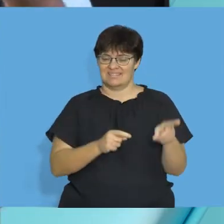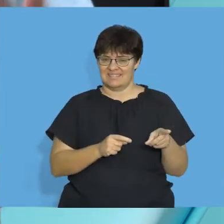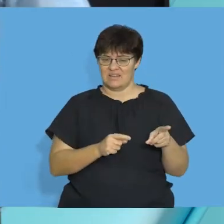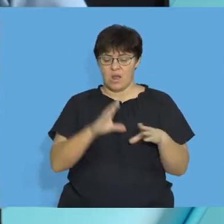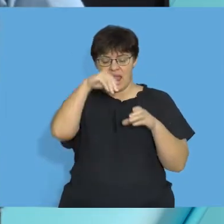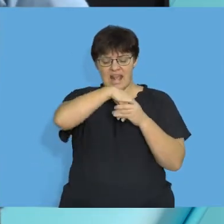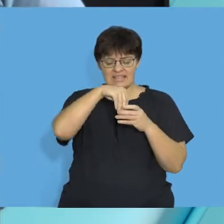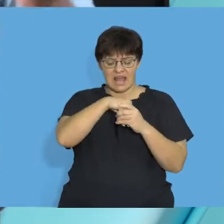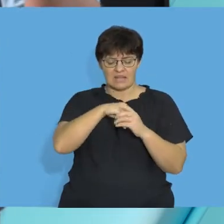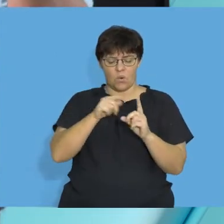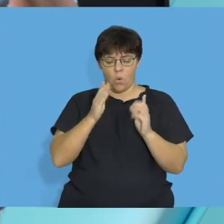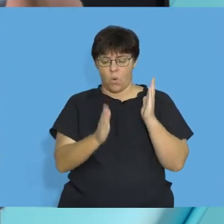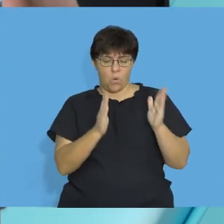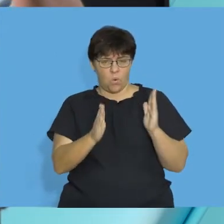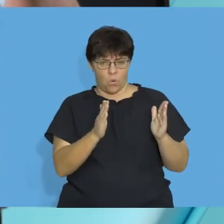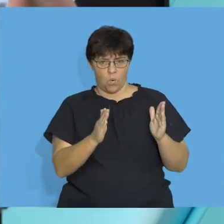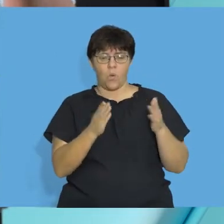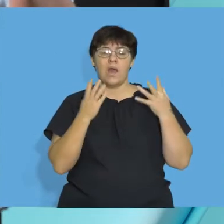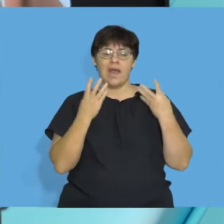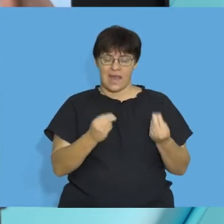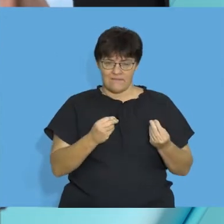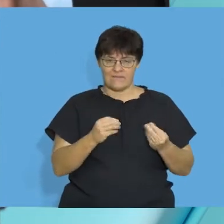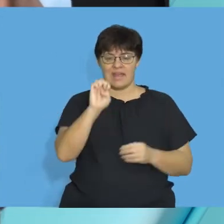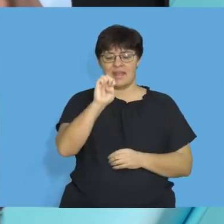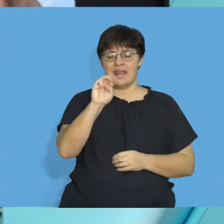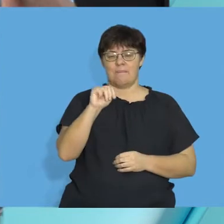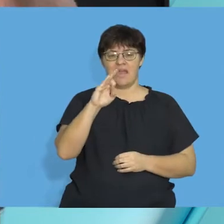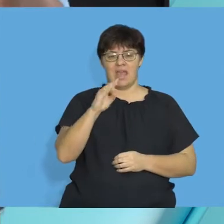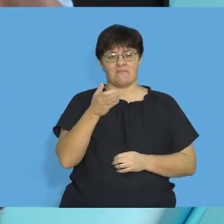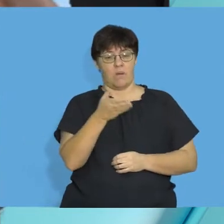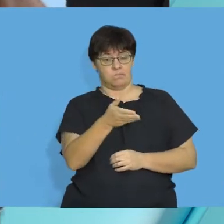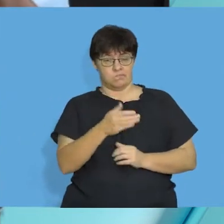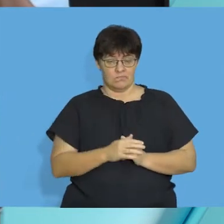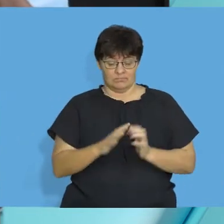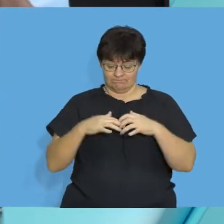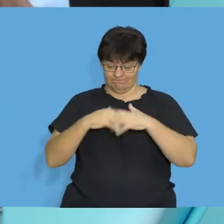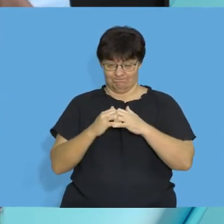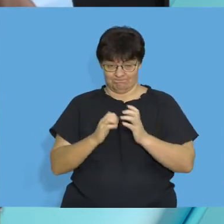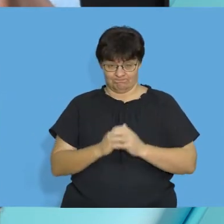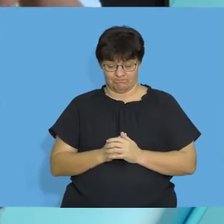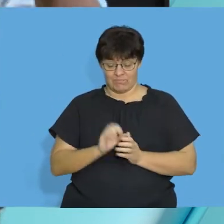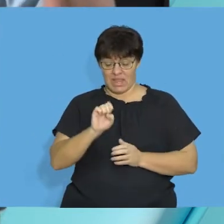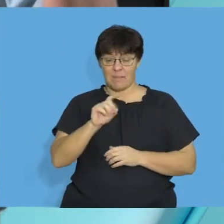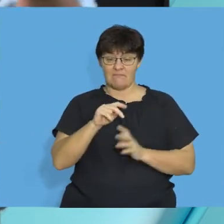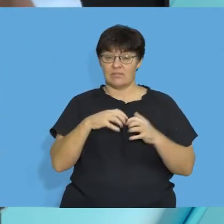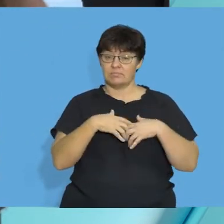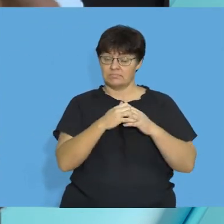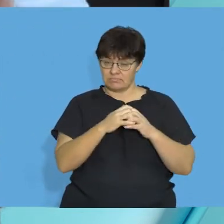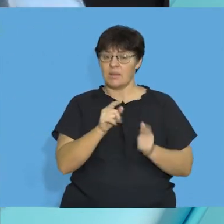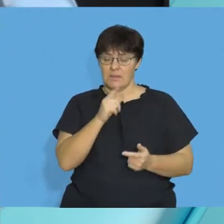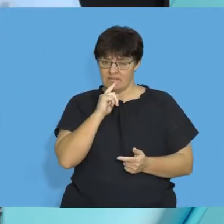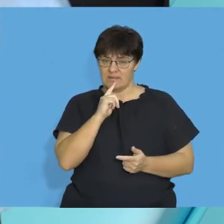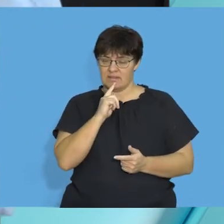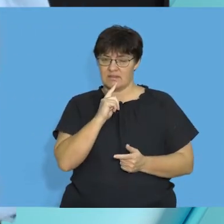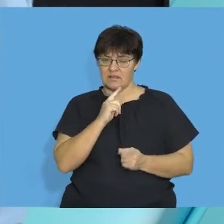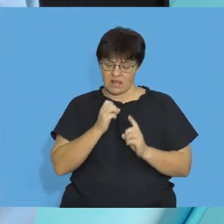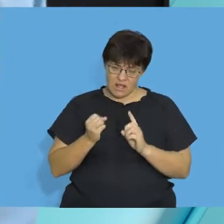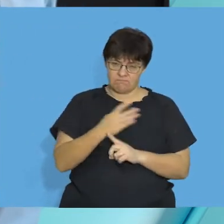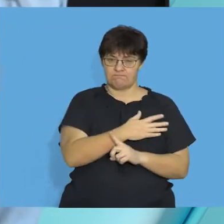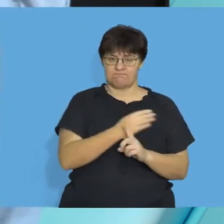or across its ends, there's an induced EMF. And if there's an induced EMF, there's the potential for current to flow,